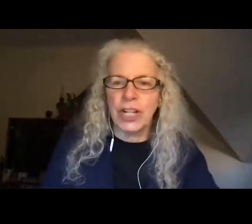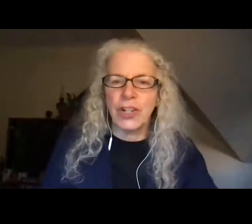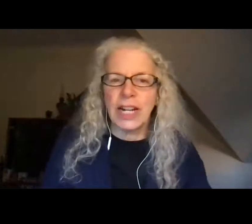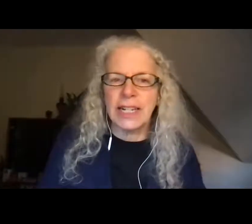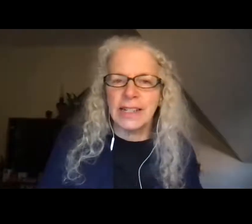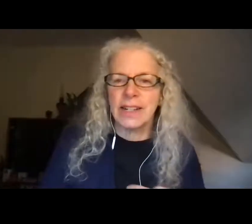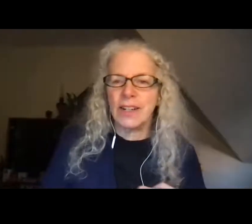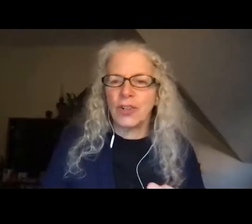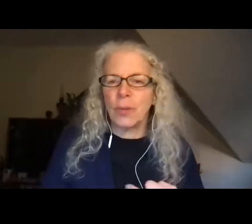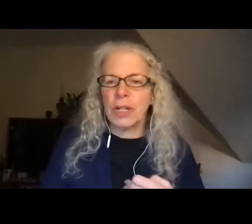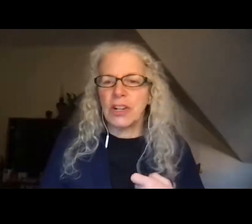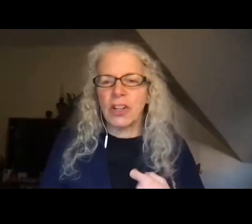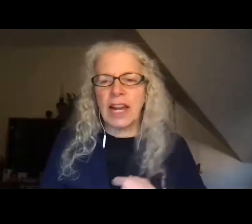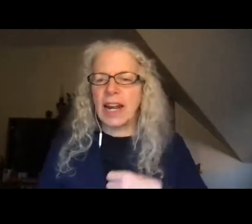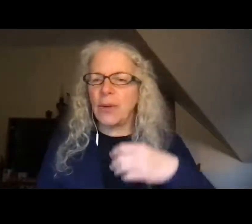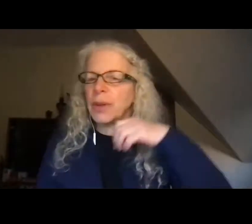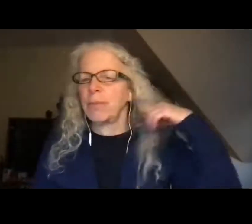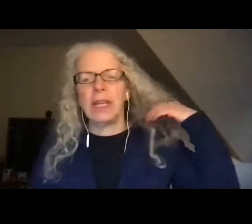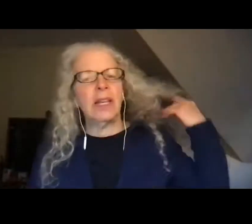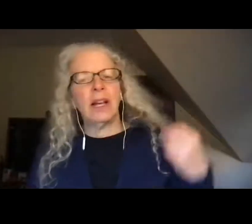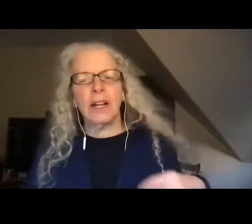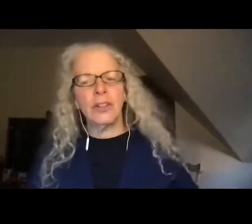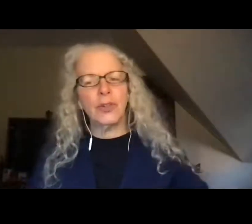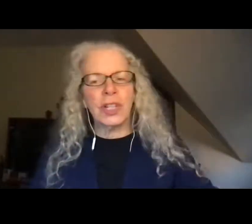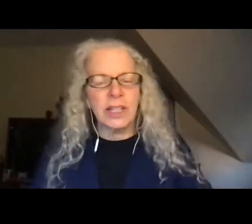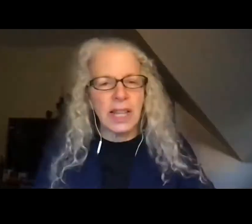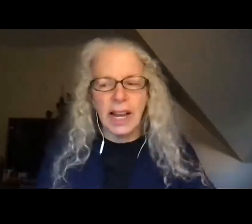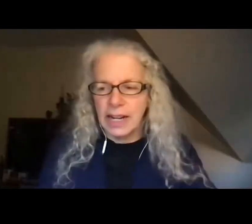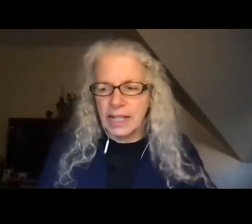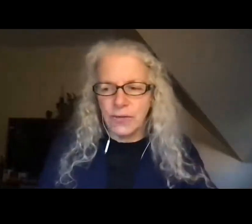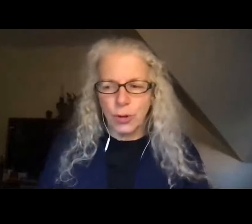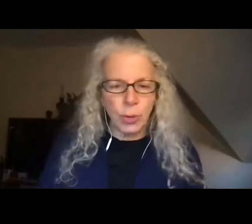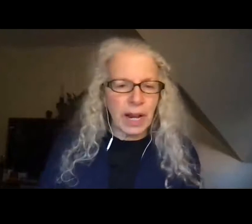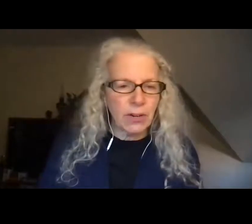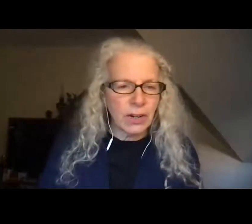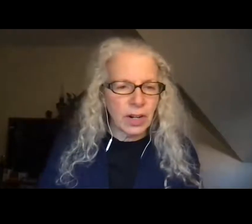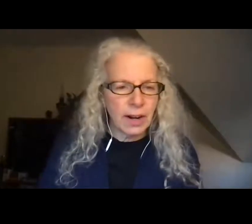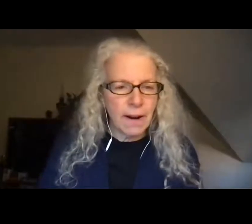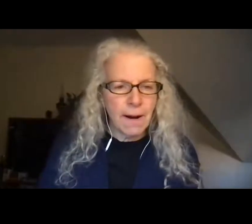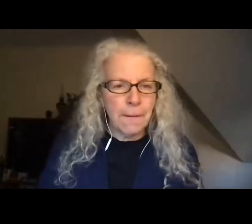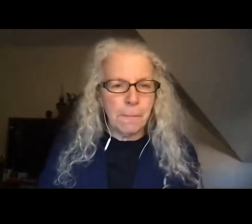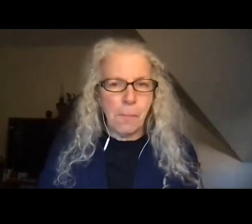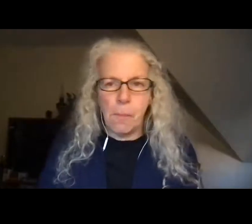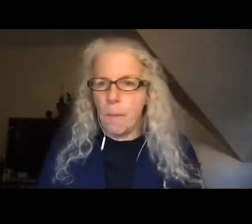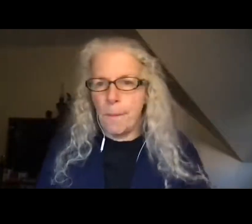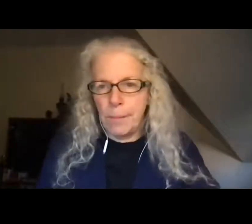we'll change techniques. So I'm going to start that now with me using the slide as a virtual background.